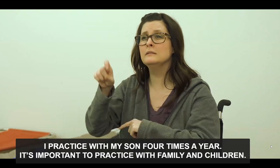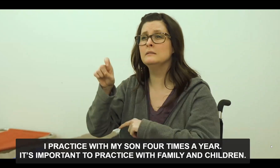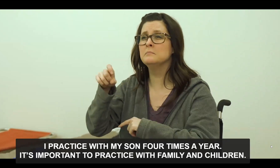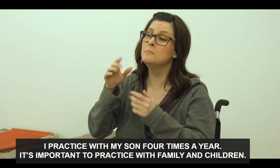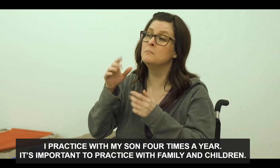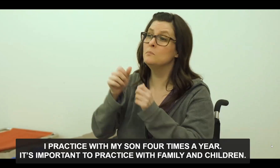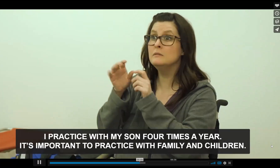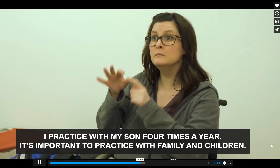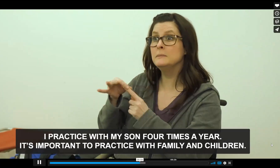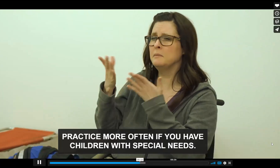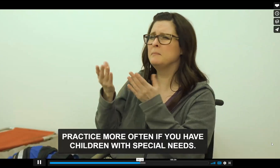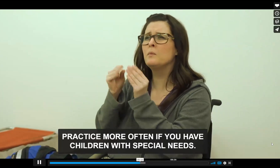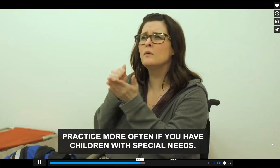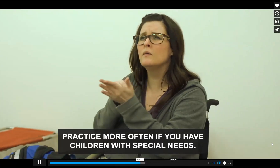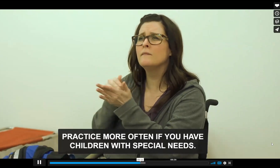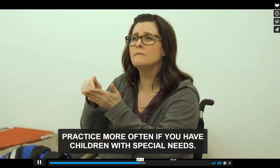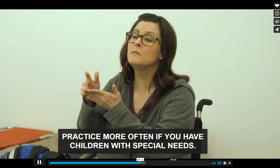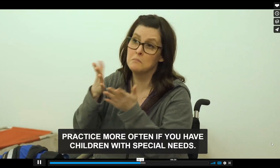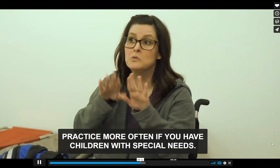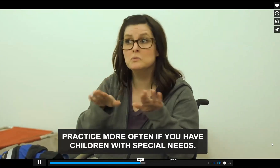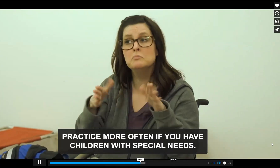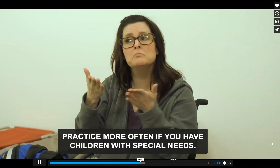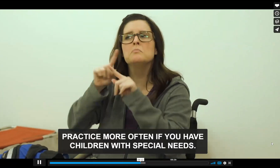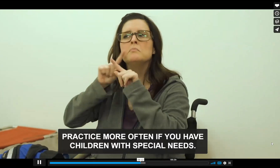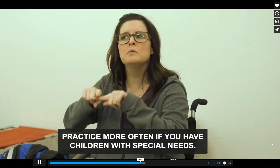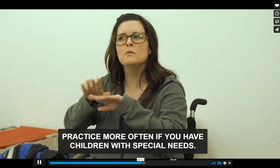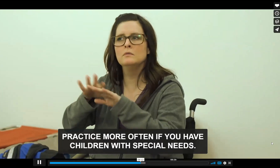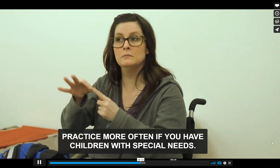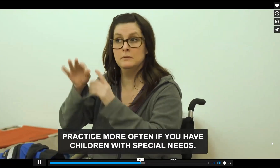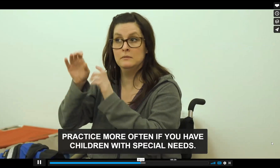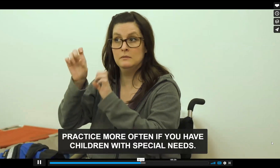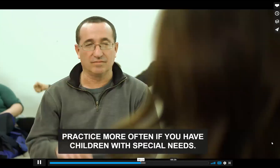Practice more often if you have children with special needs.